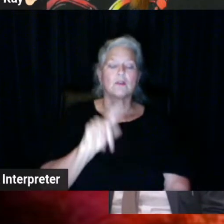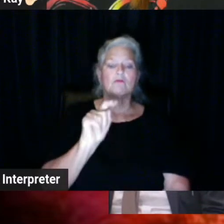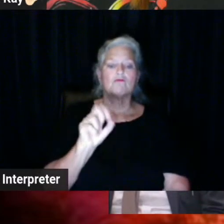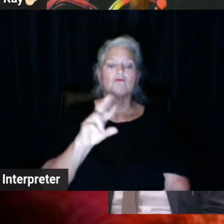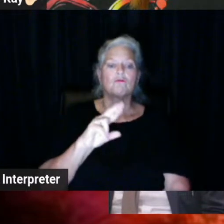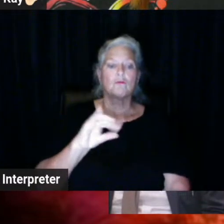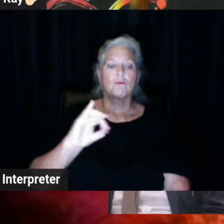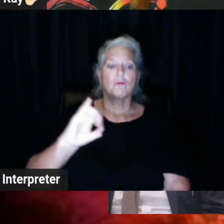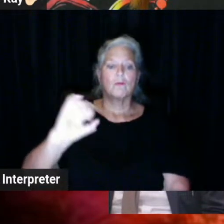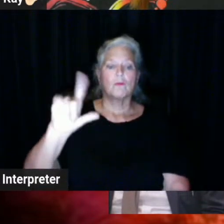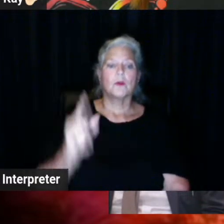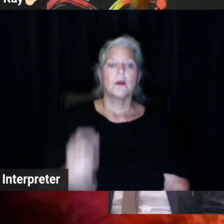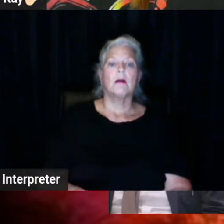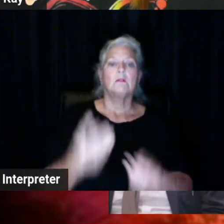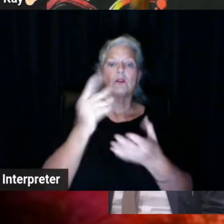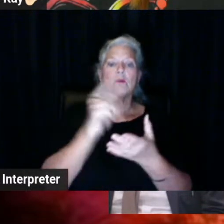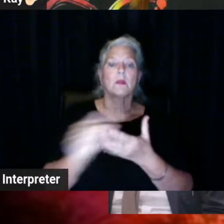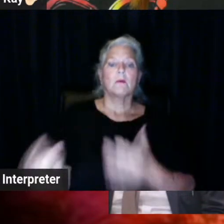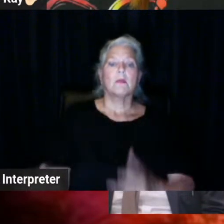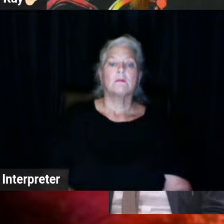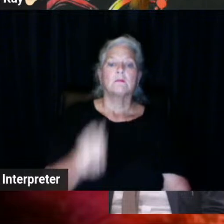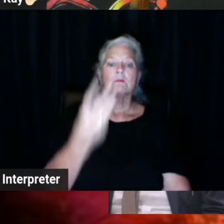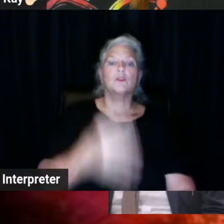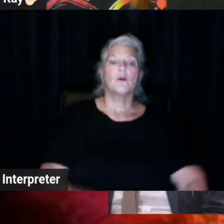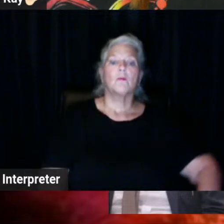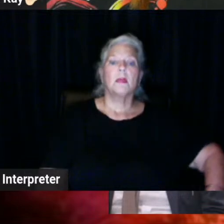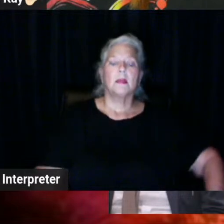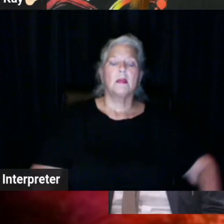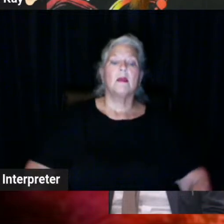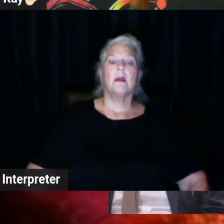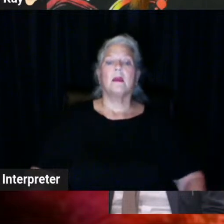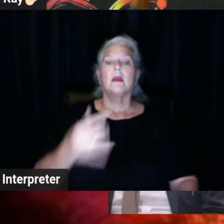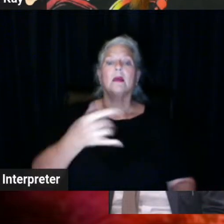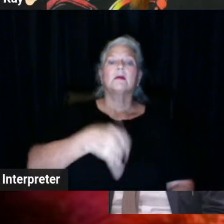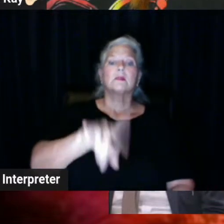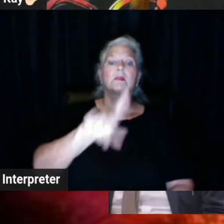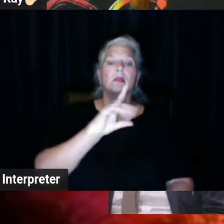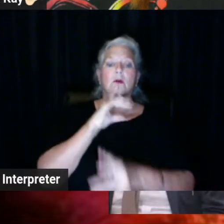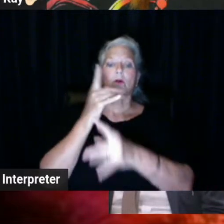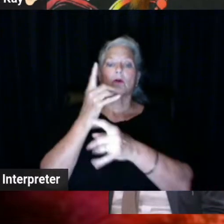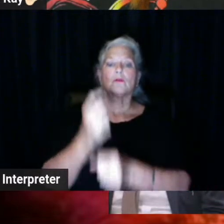still blindly trust and follow